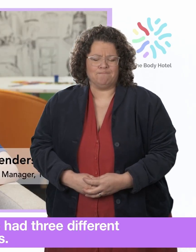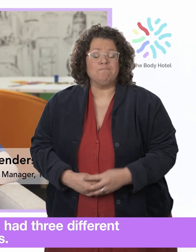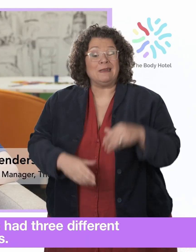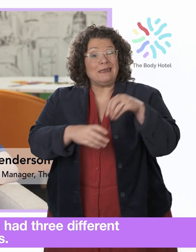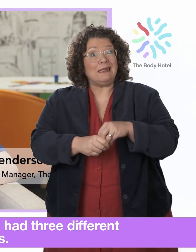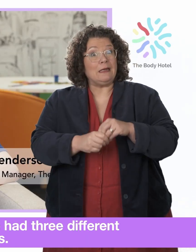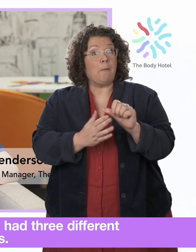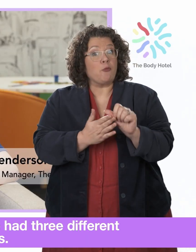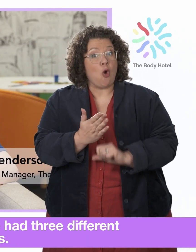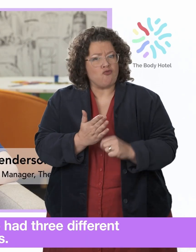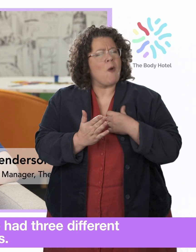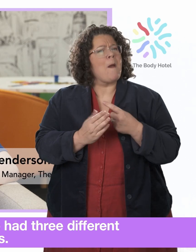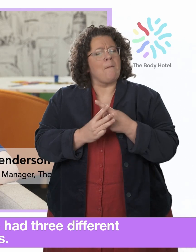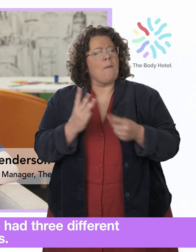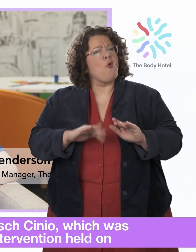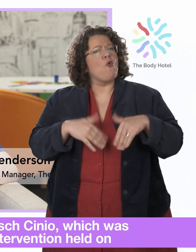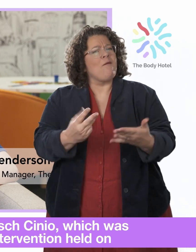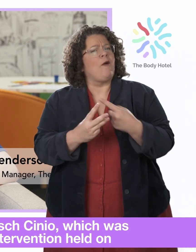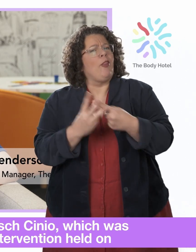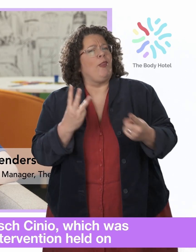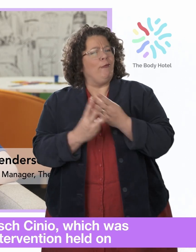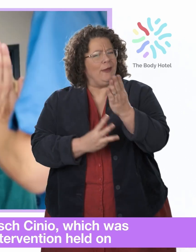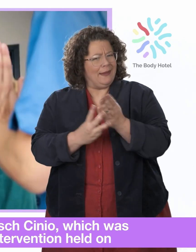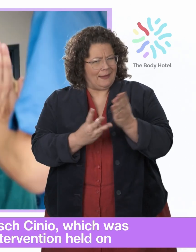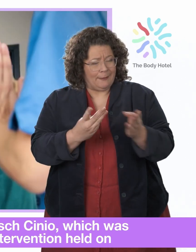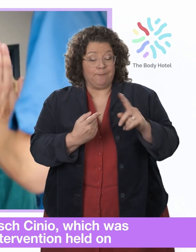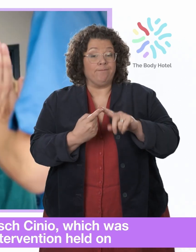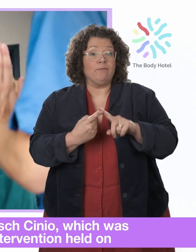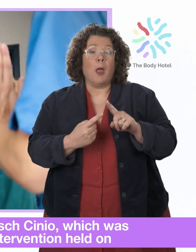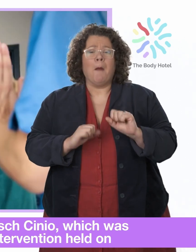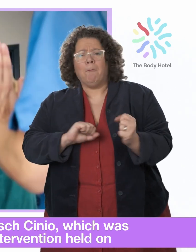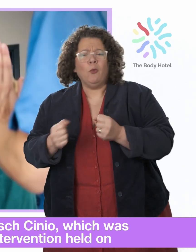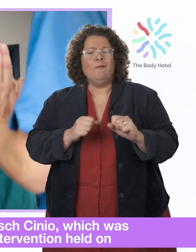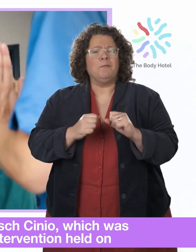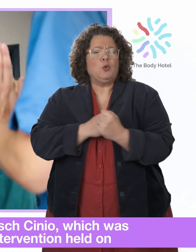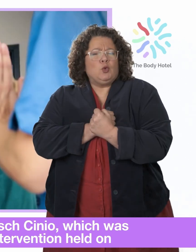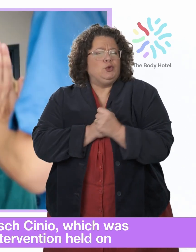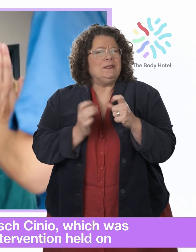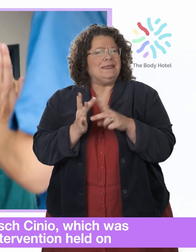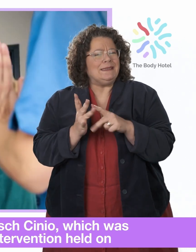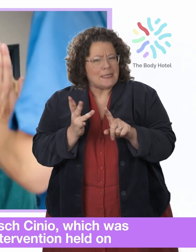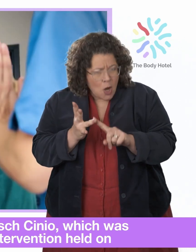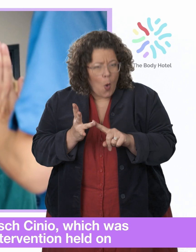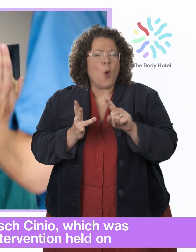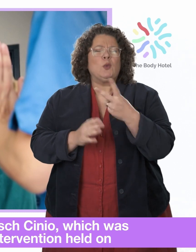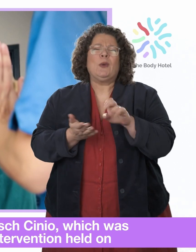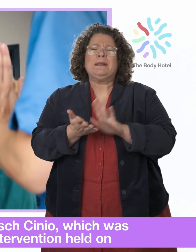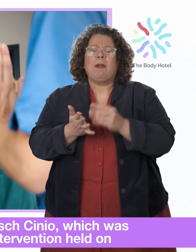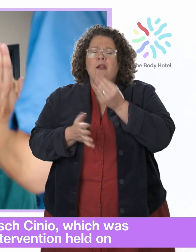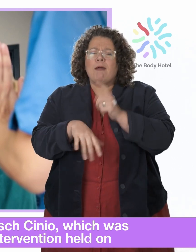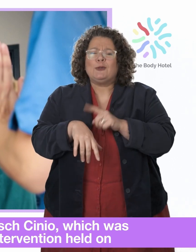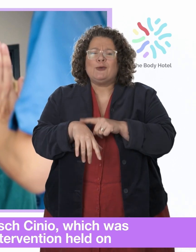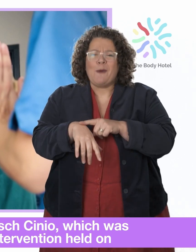Within the programme we had 3 different offerings. So we had Movement Cwtch, which was a 20-minute